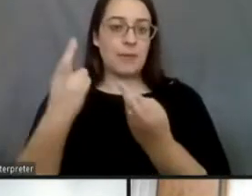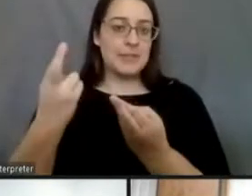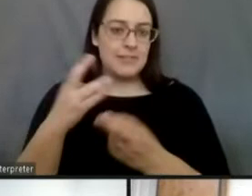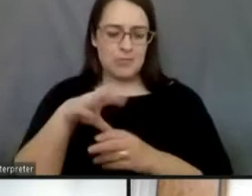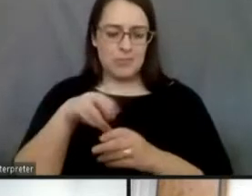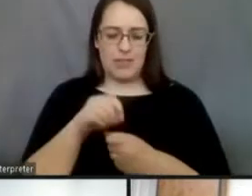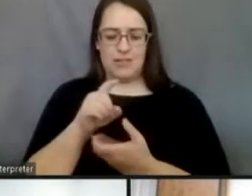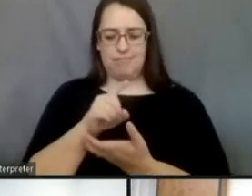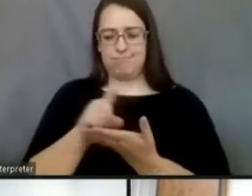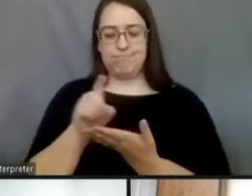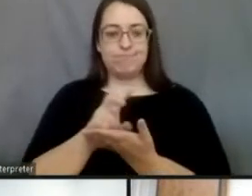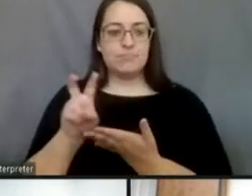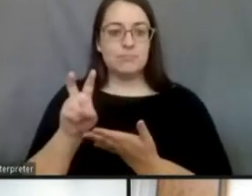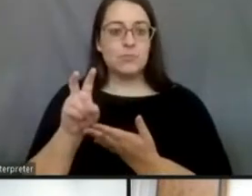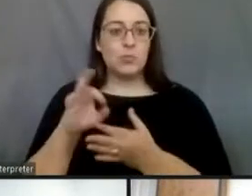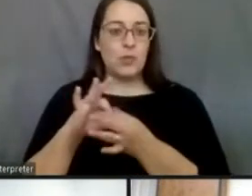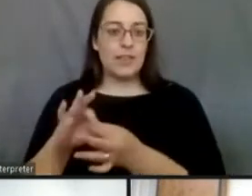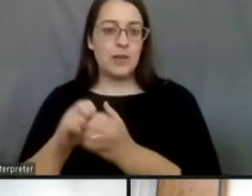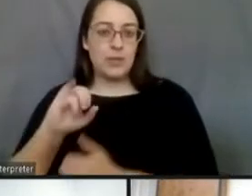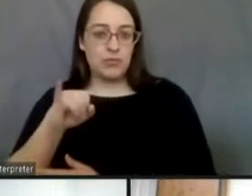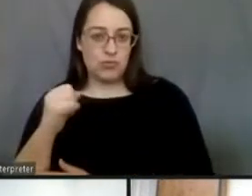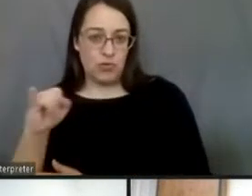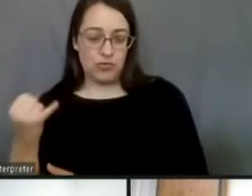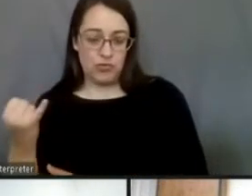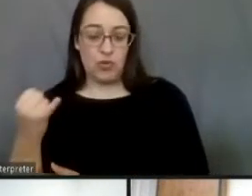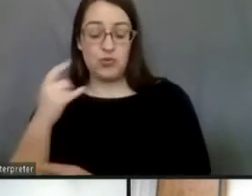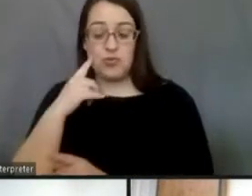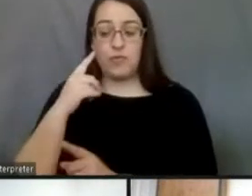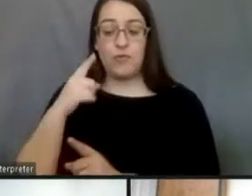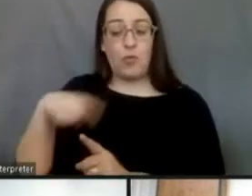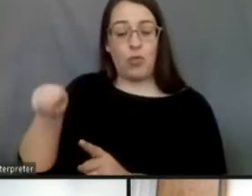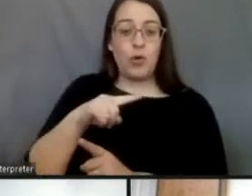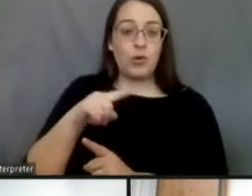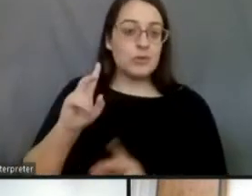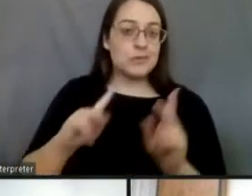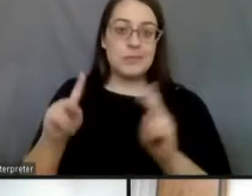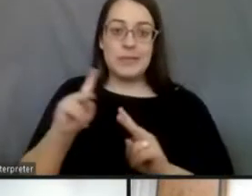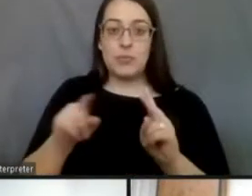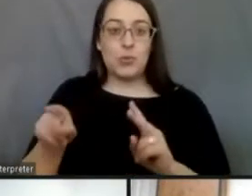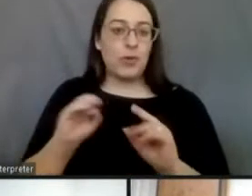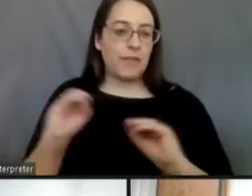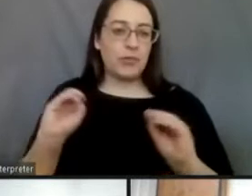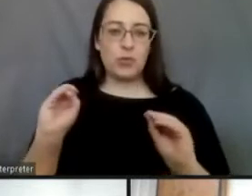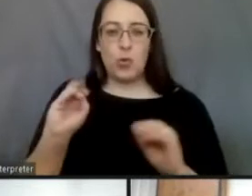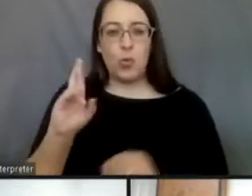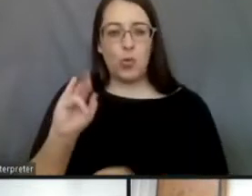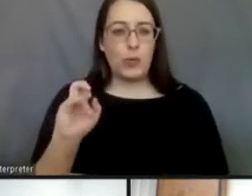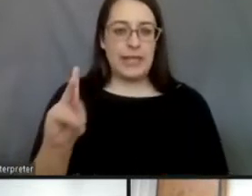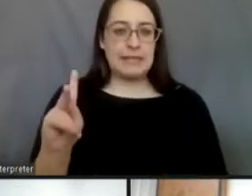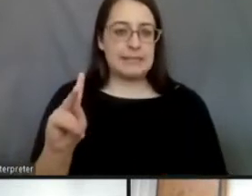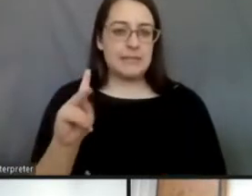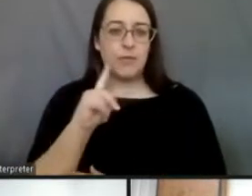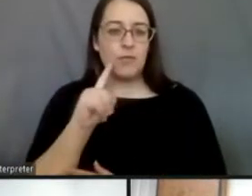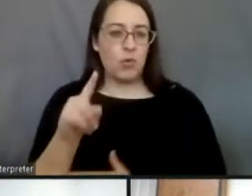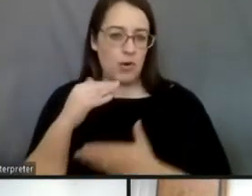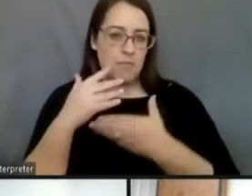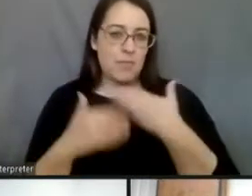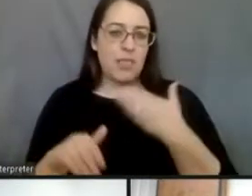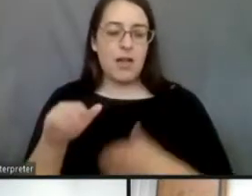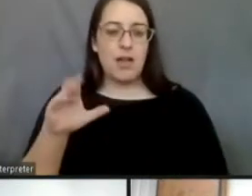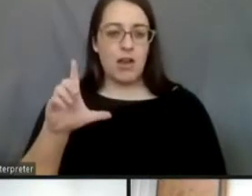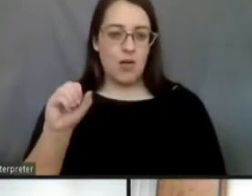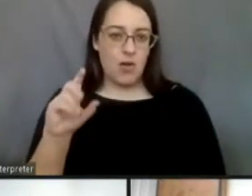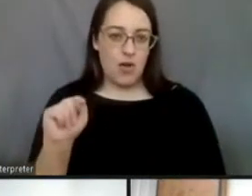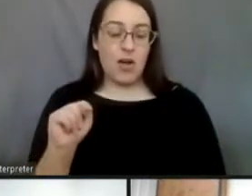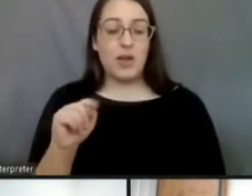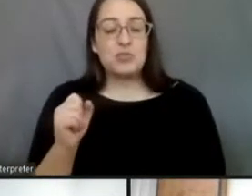for the Johnson & Johnson vaccine to be administered in those individuals that are not having a higher risk or propensity for blood clots. So